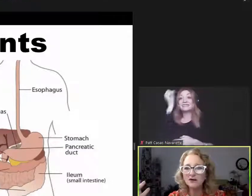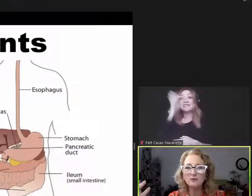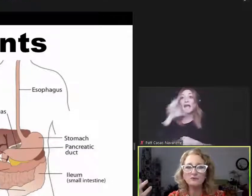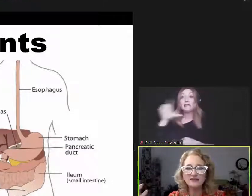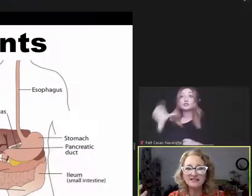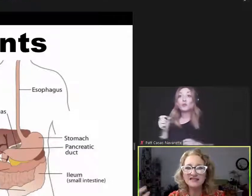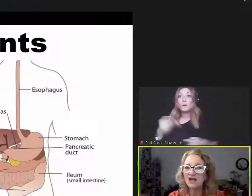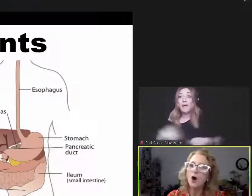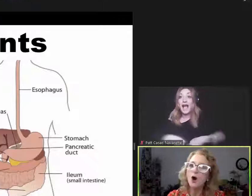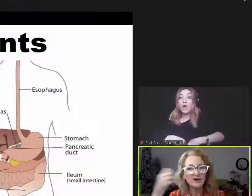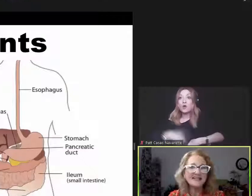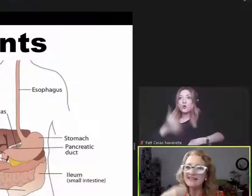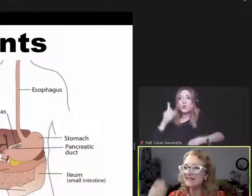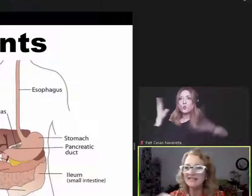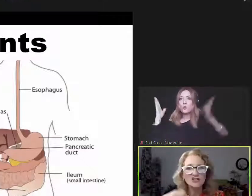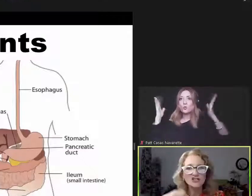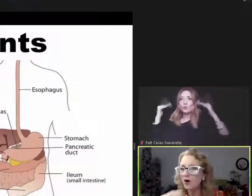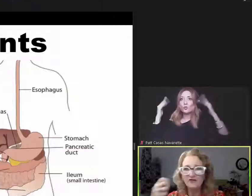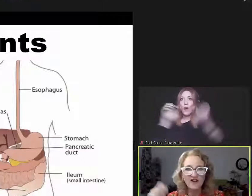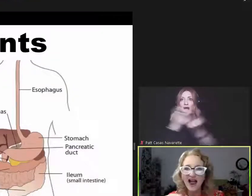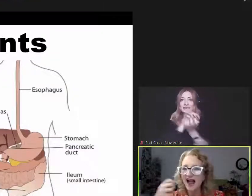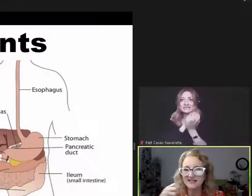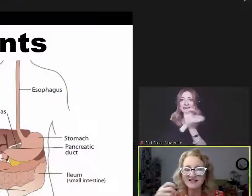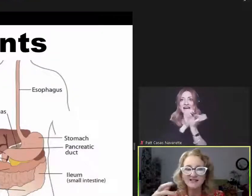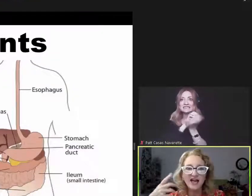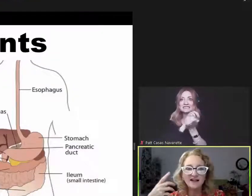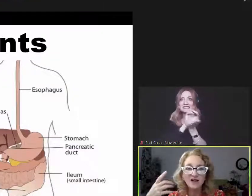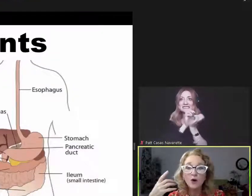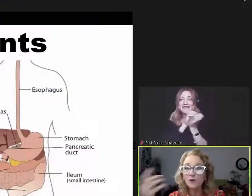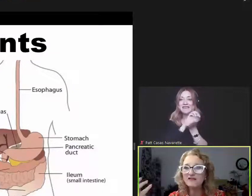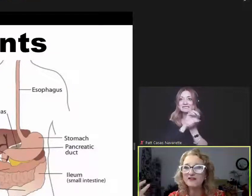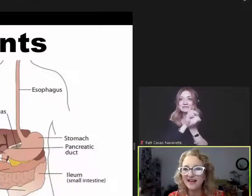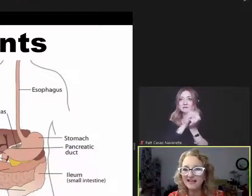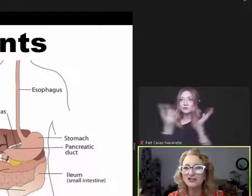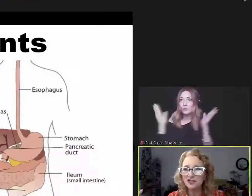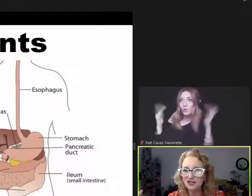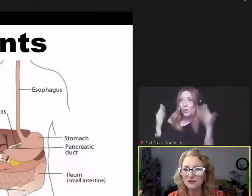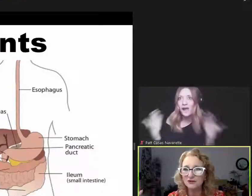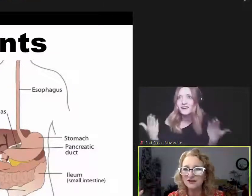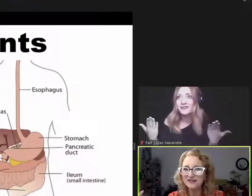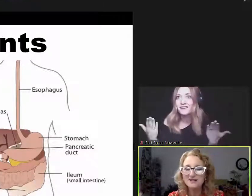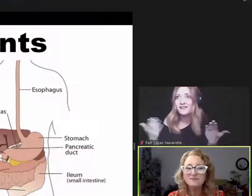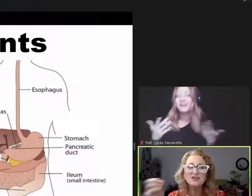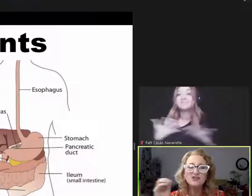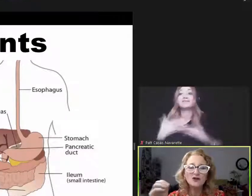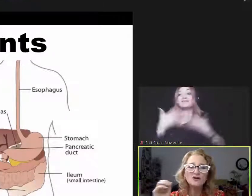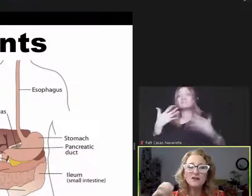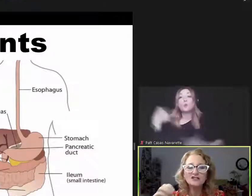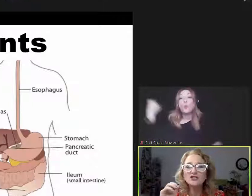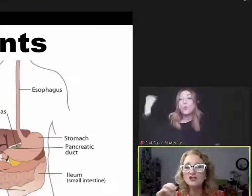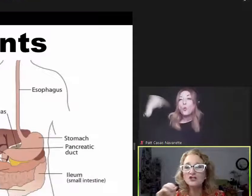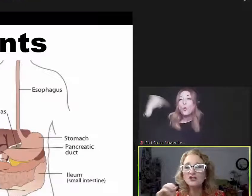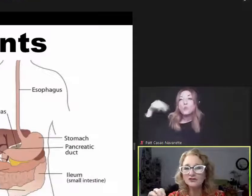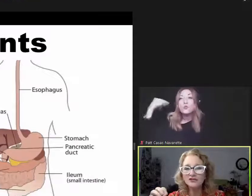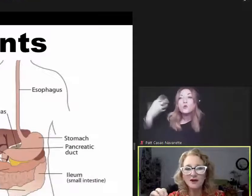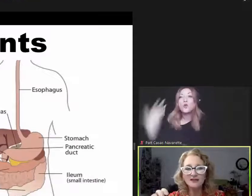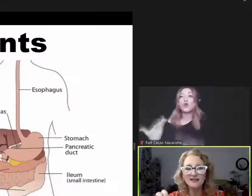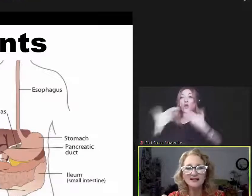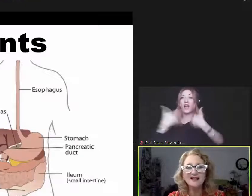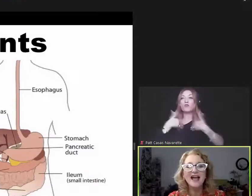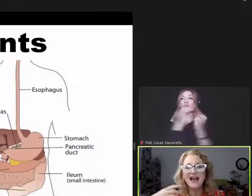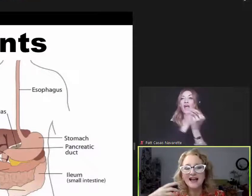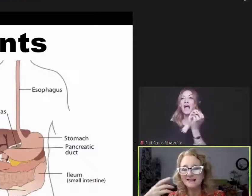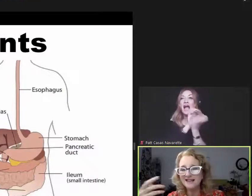sometimes when we're busy, we're eating so fast that we forget to chew. So you must chew